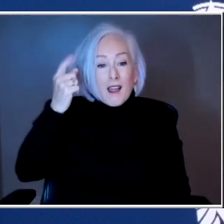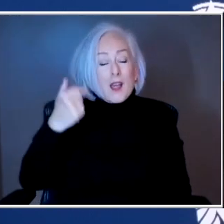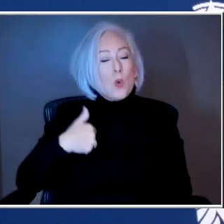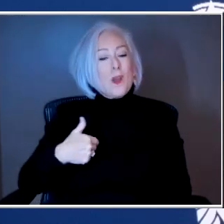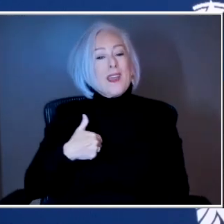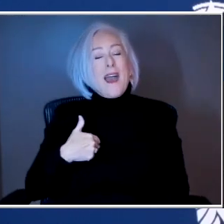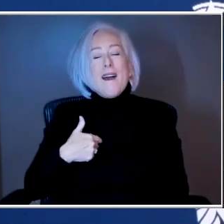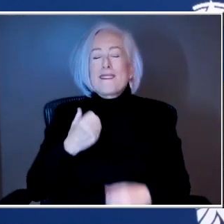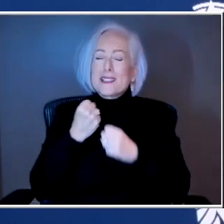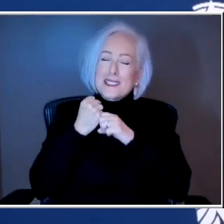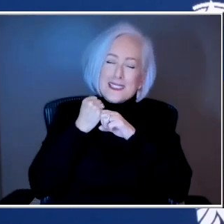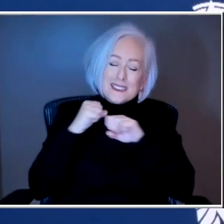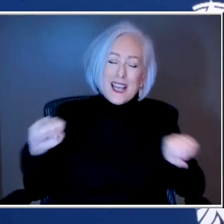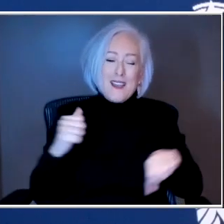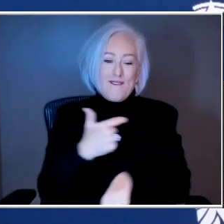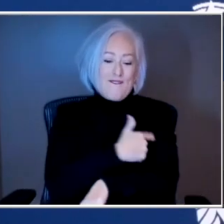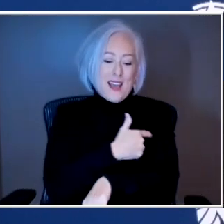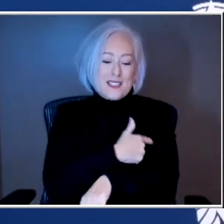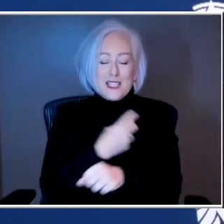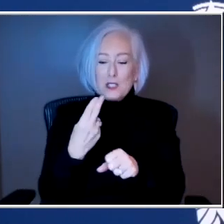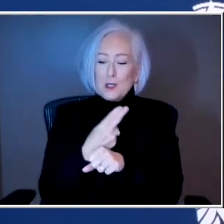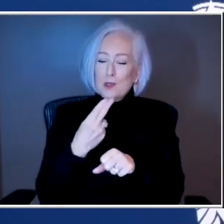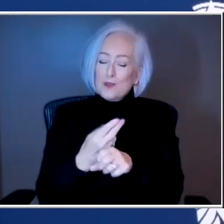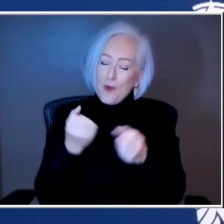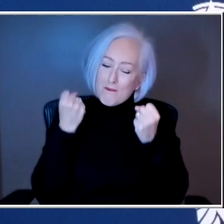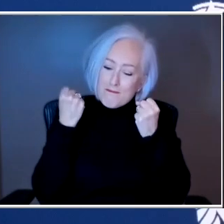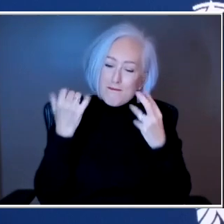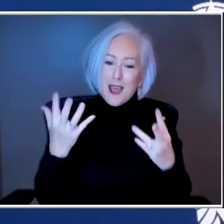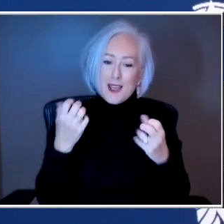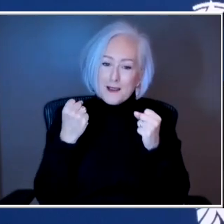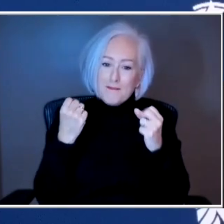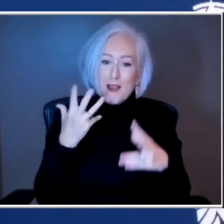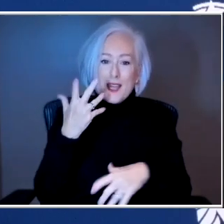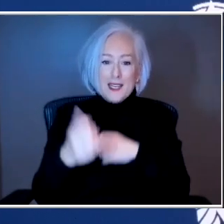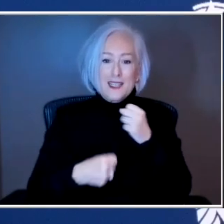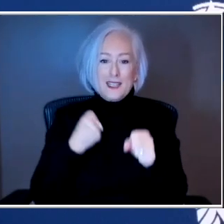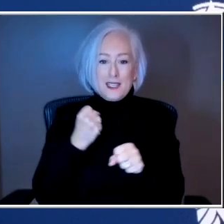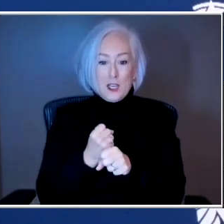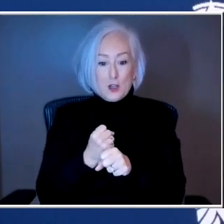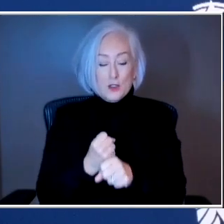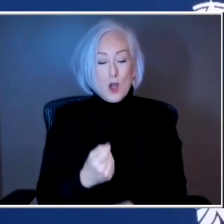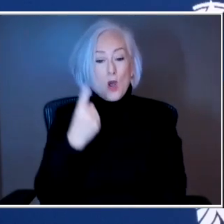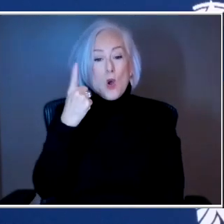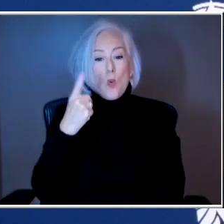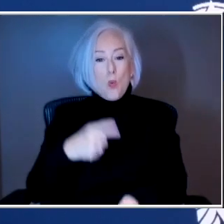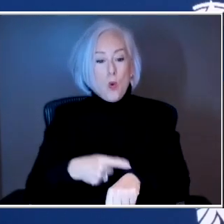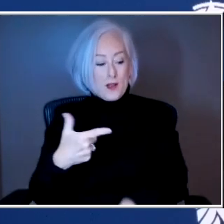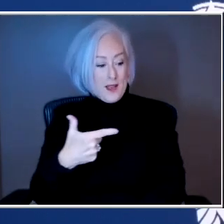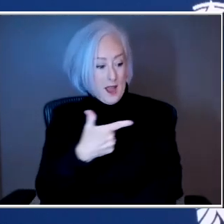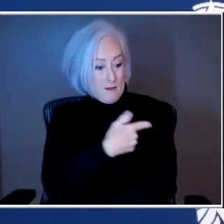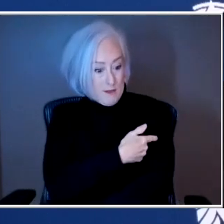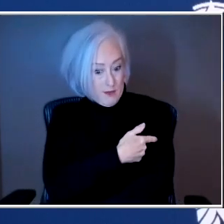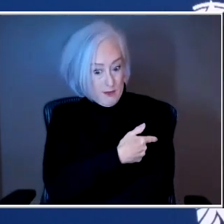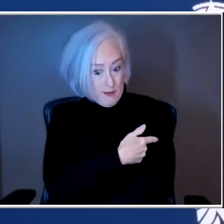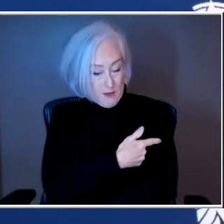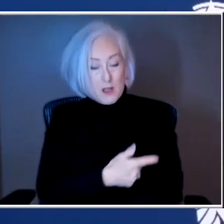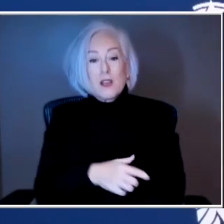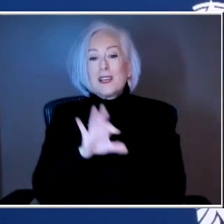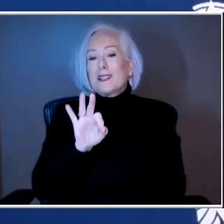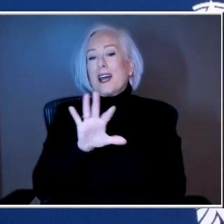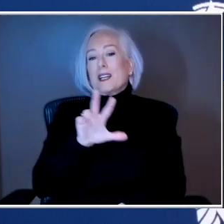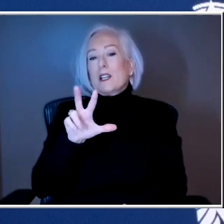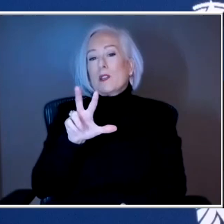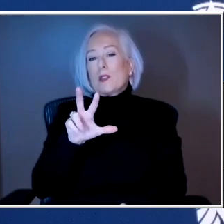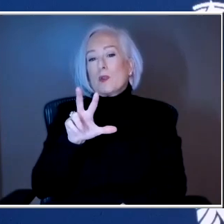for decades and has proven to be safe. One dose will actually confer 93% efficacy against